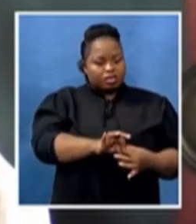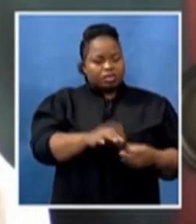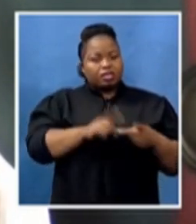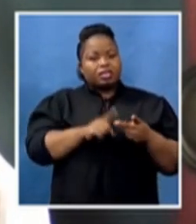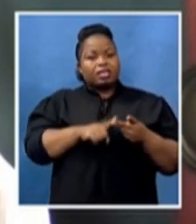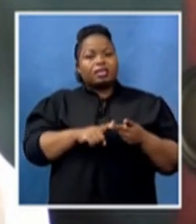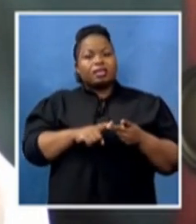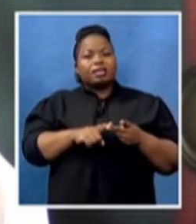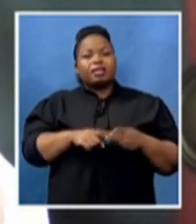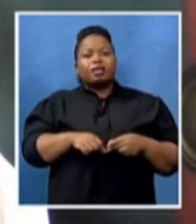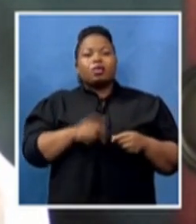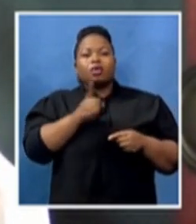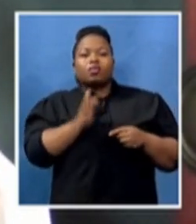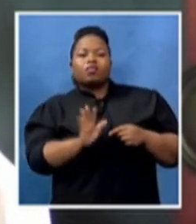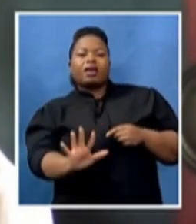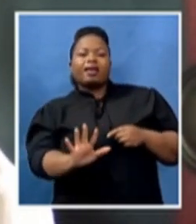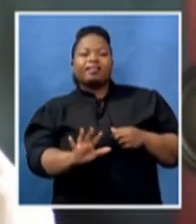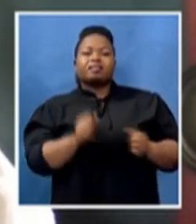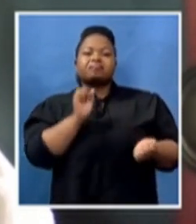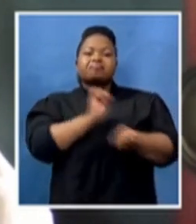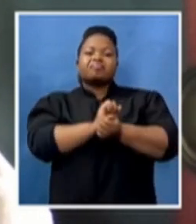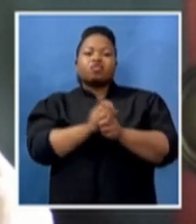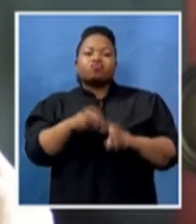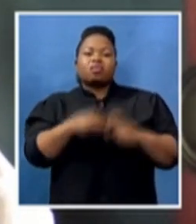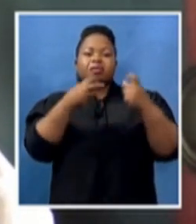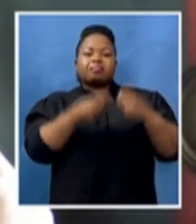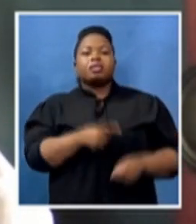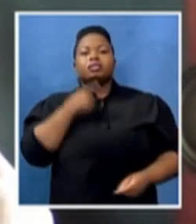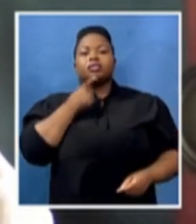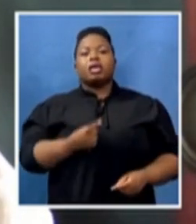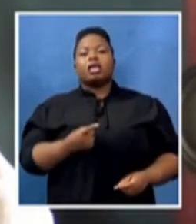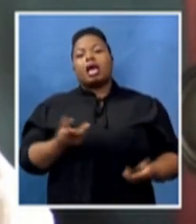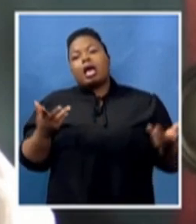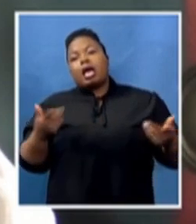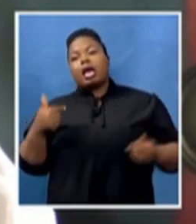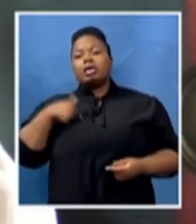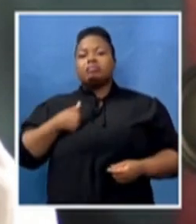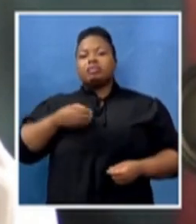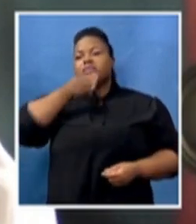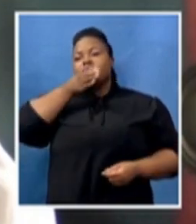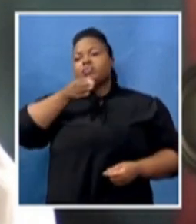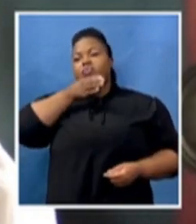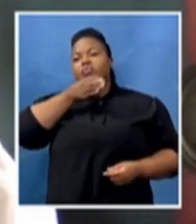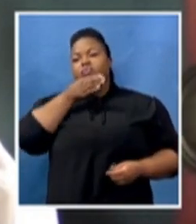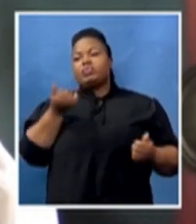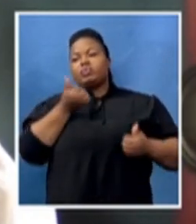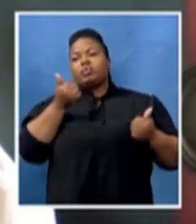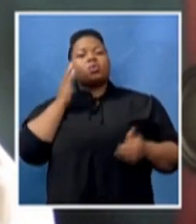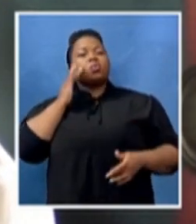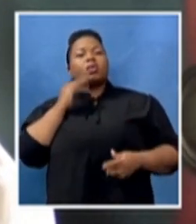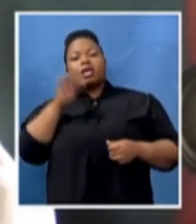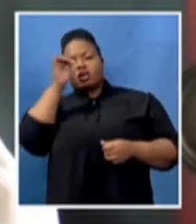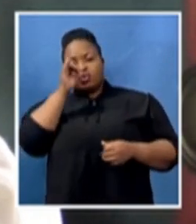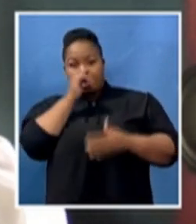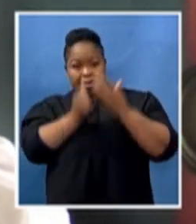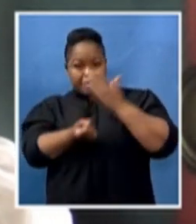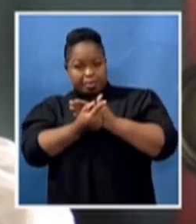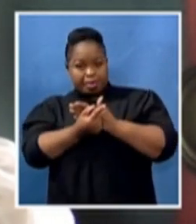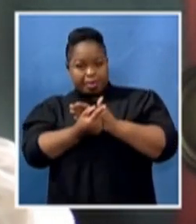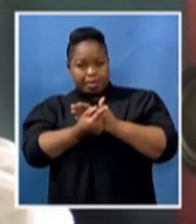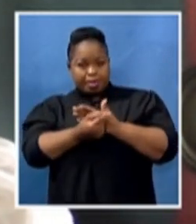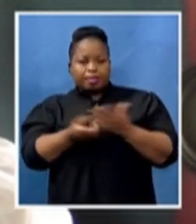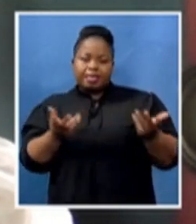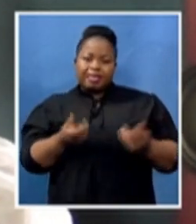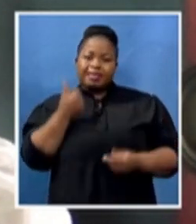for rape indicated that they were under the influence of alcohol at the time of the crime. More recently, police